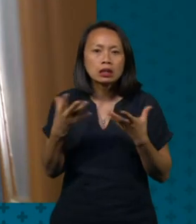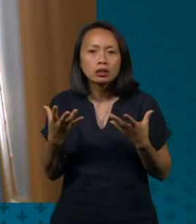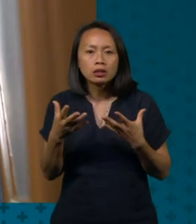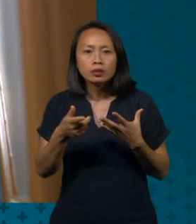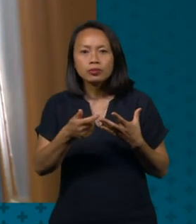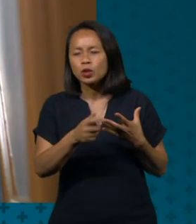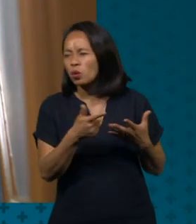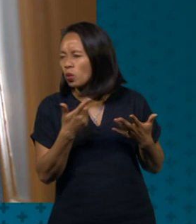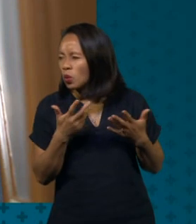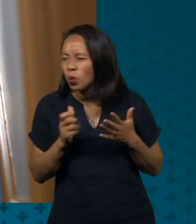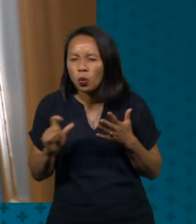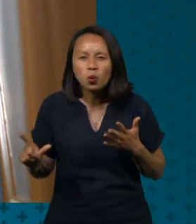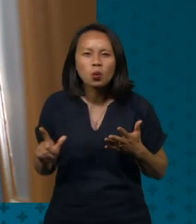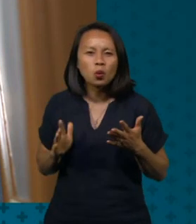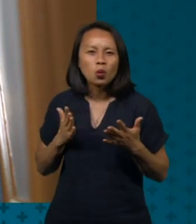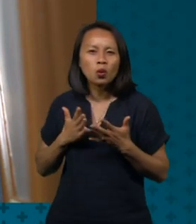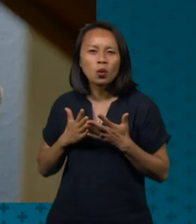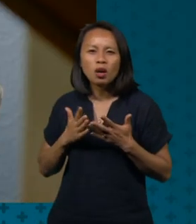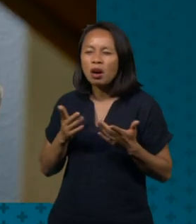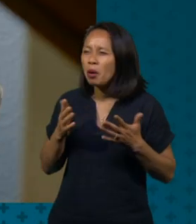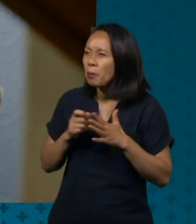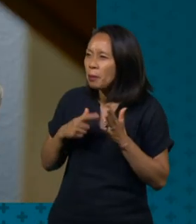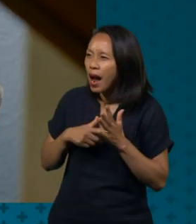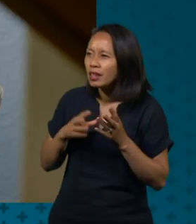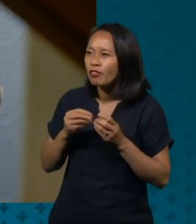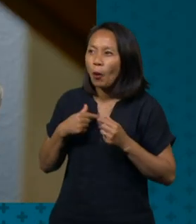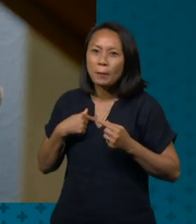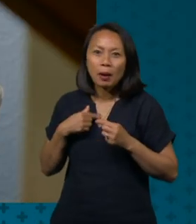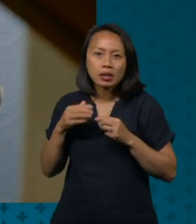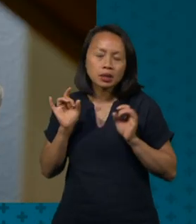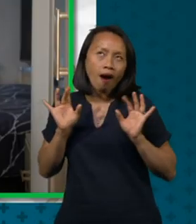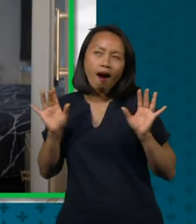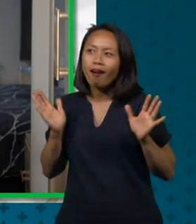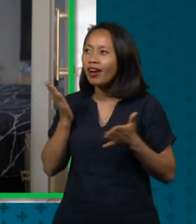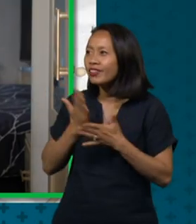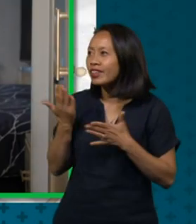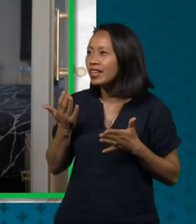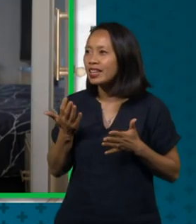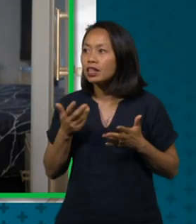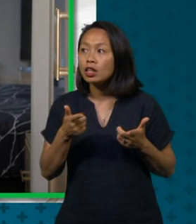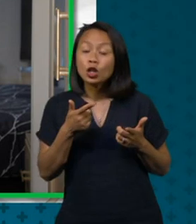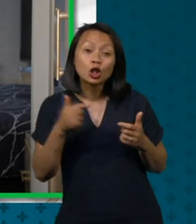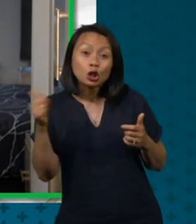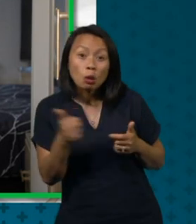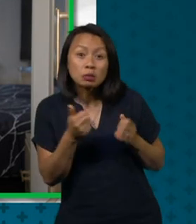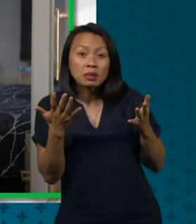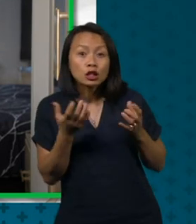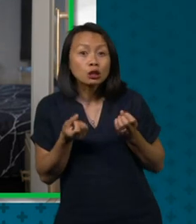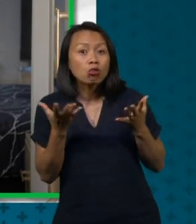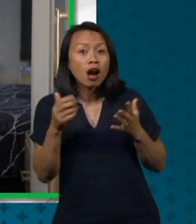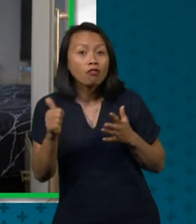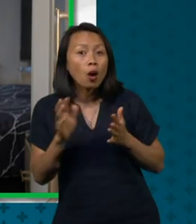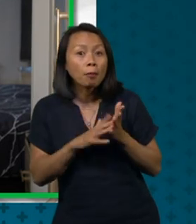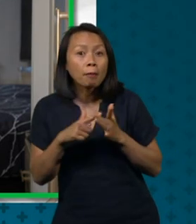for me. Sparkles. This was supposed to be a big surprise from Mike. He wanted to do a vlog to tell you all what he'd been up